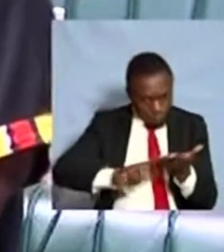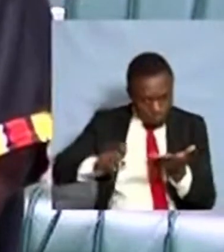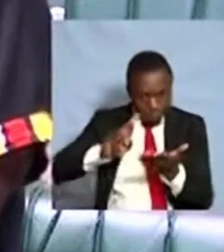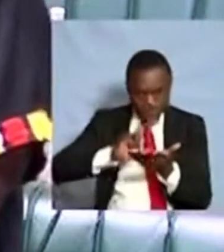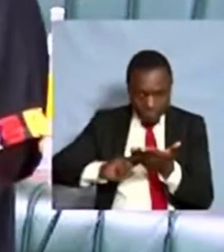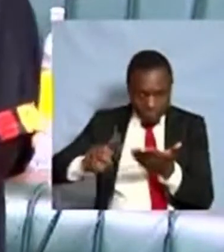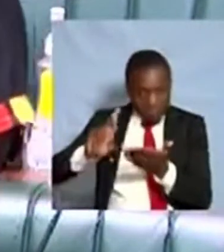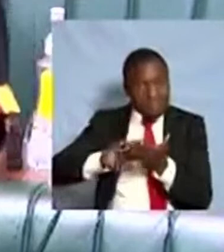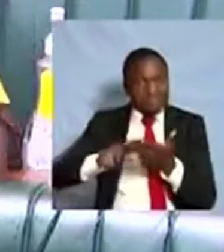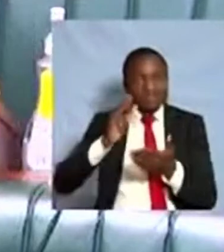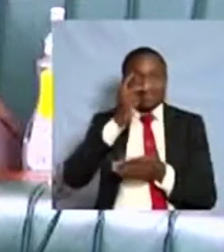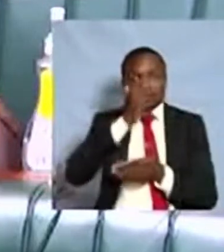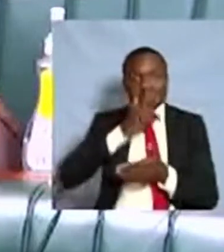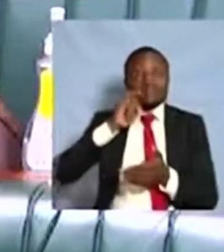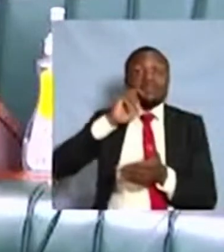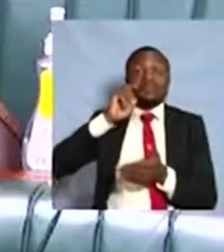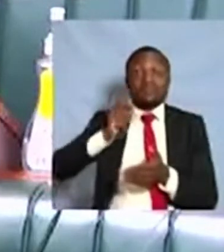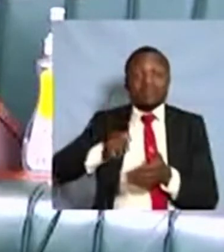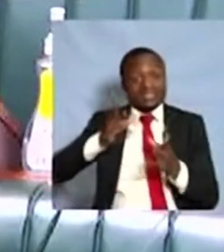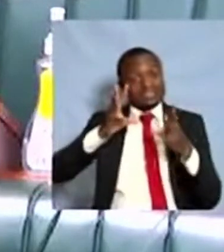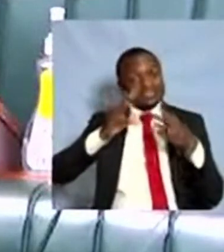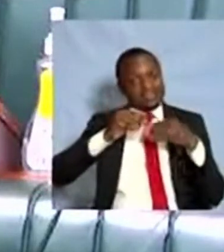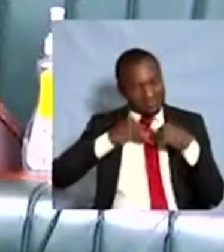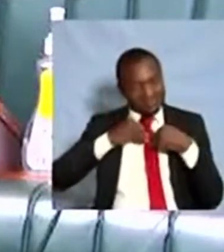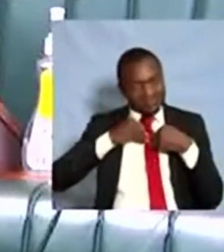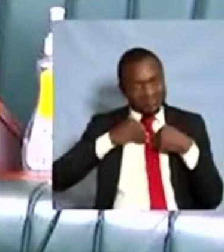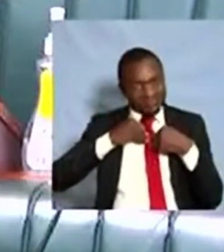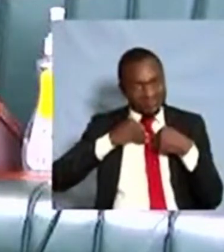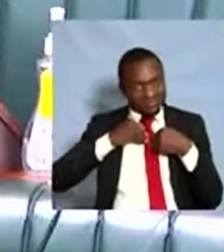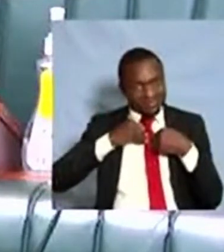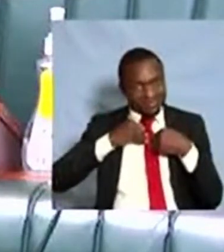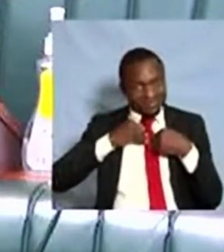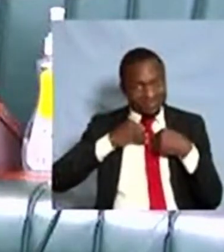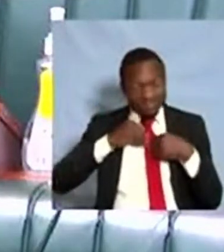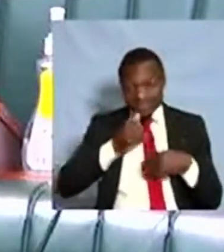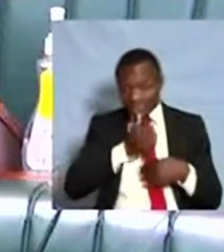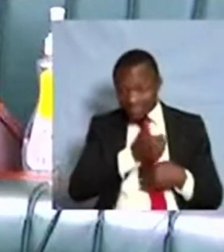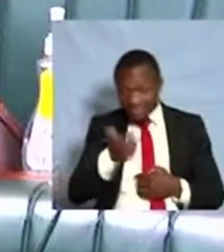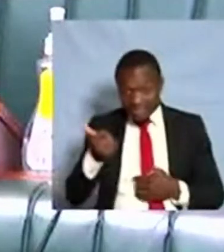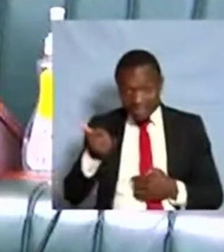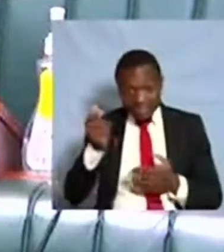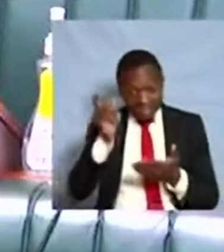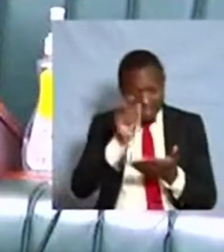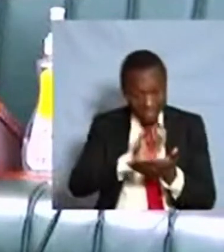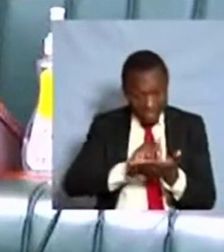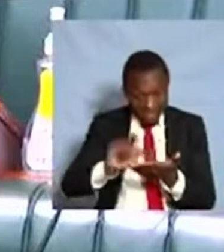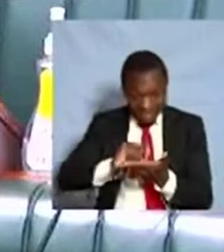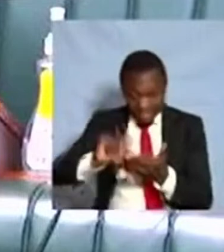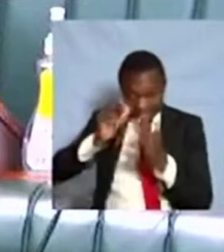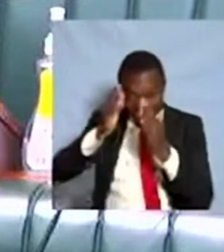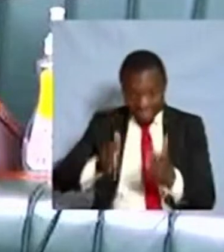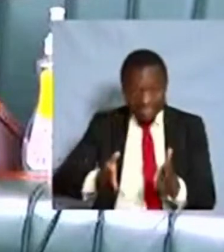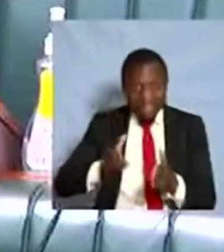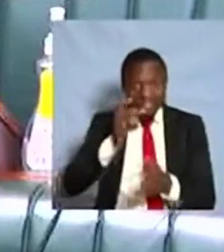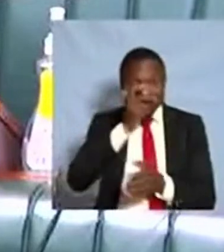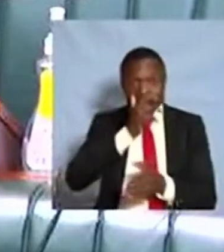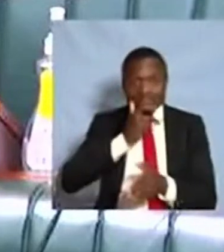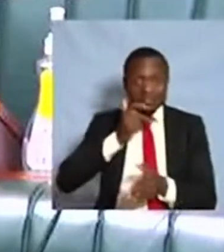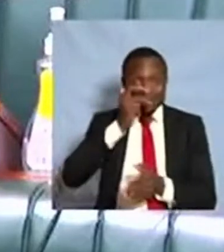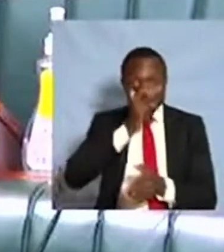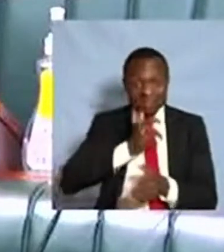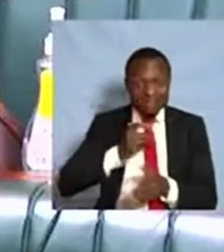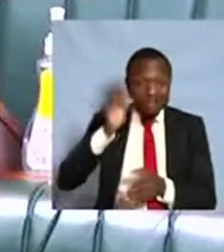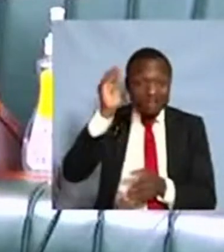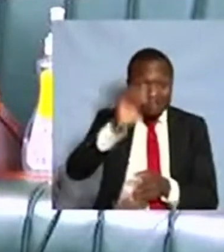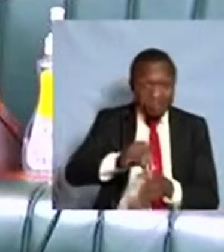speech, I must admit that whoever was the author of the speech had put